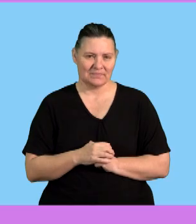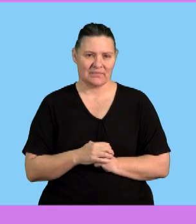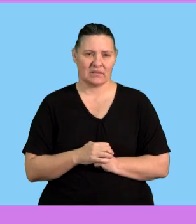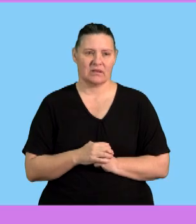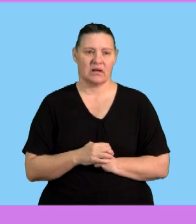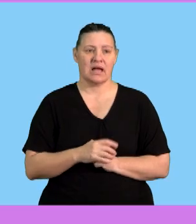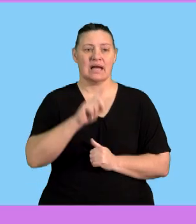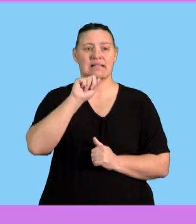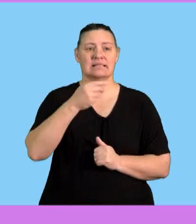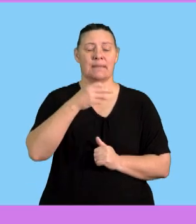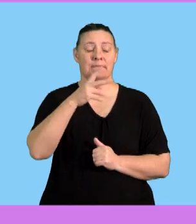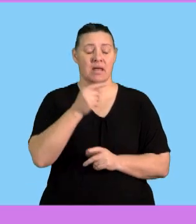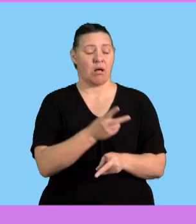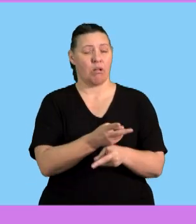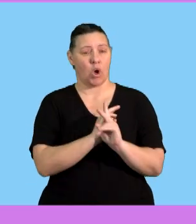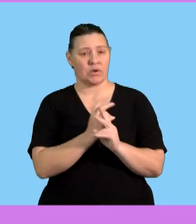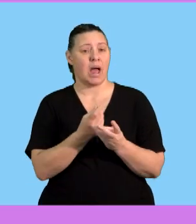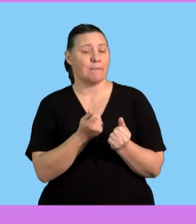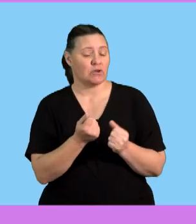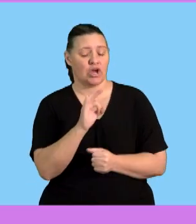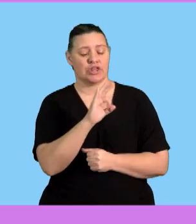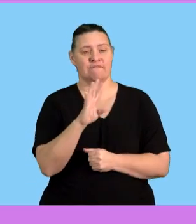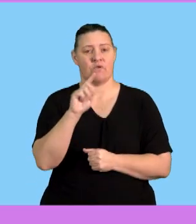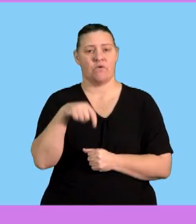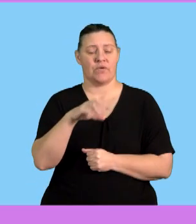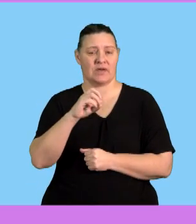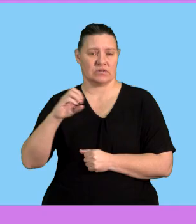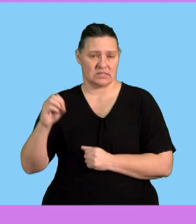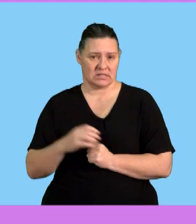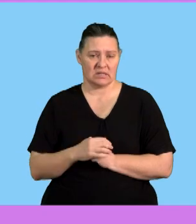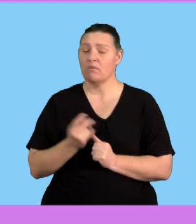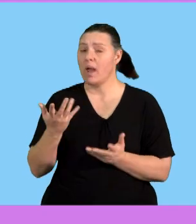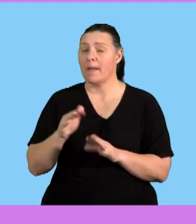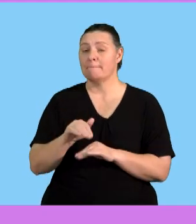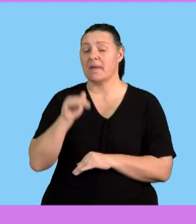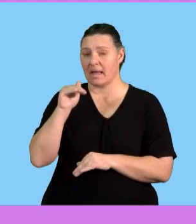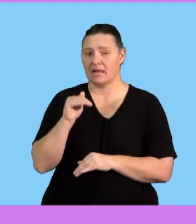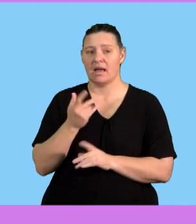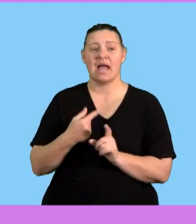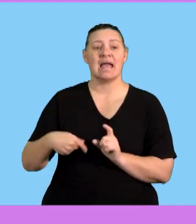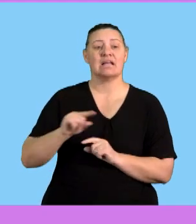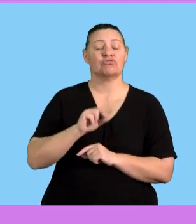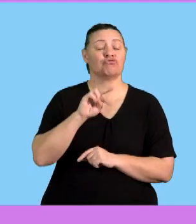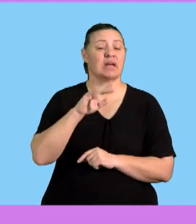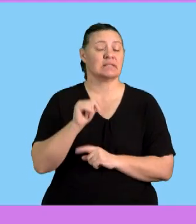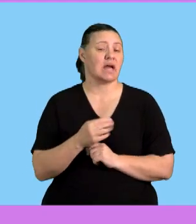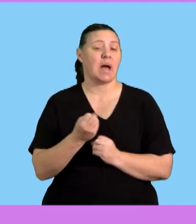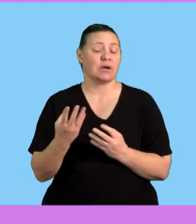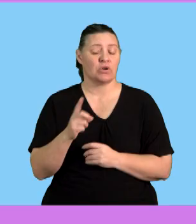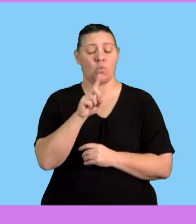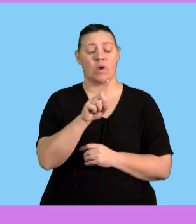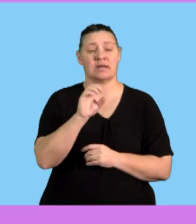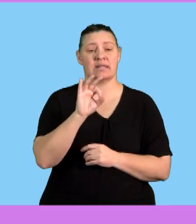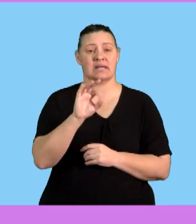with. Tembi took out a loan for 34,000 Rand at a bank with an interest rate of